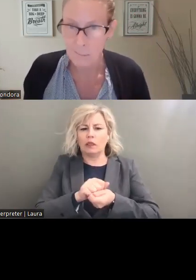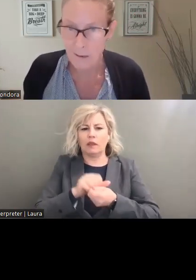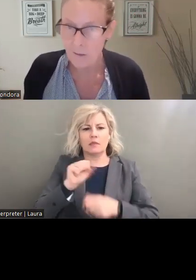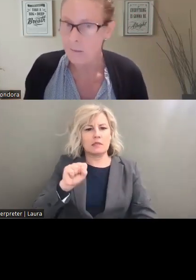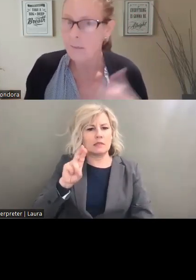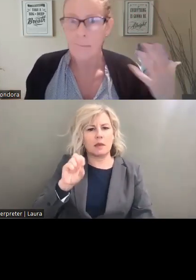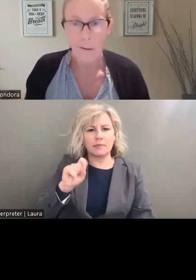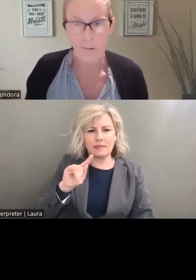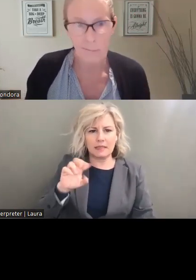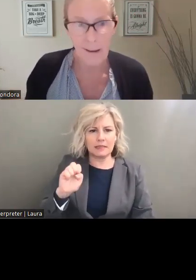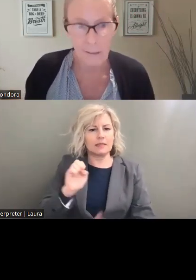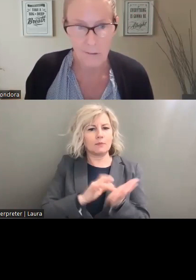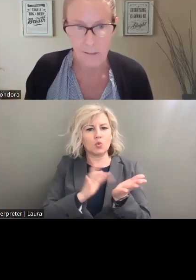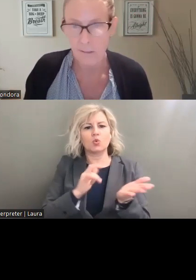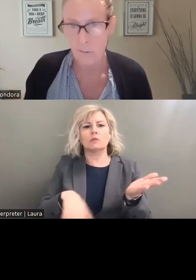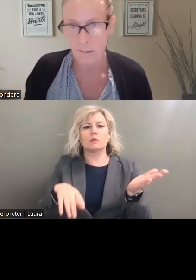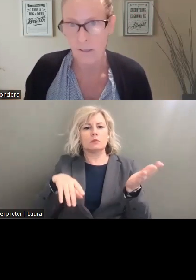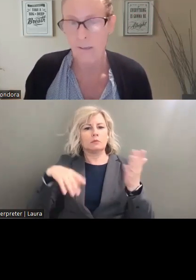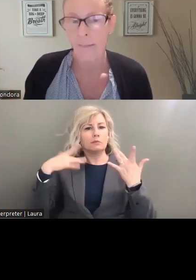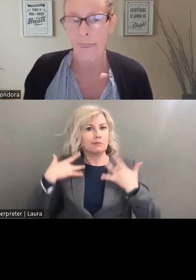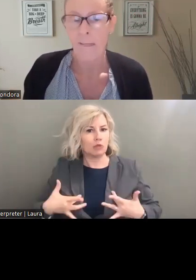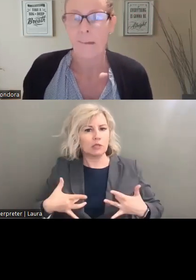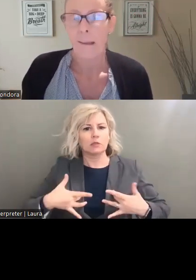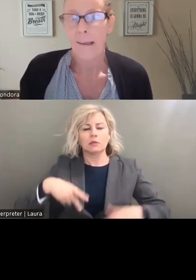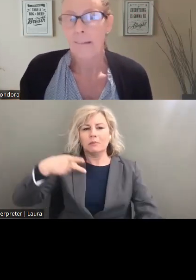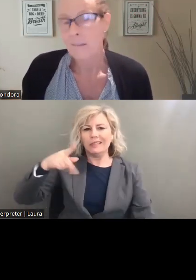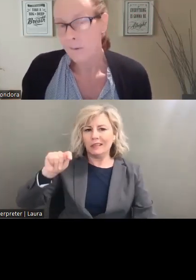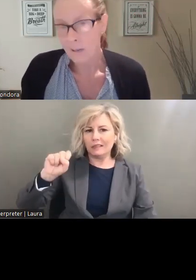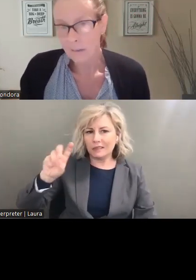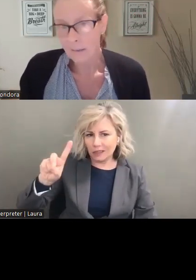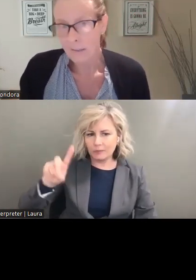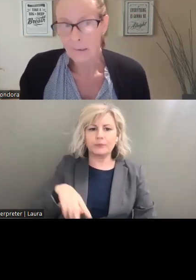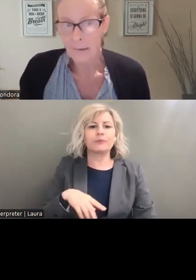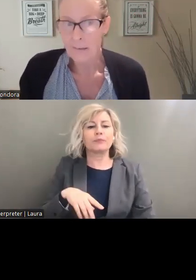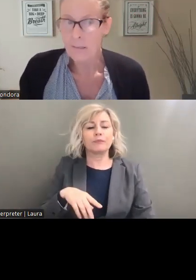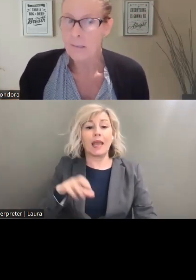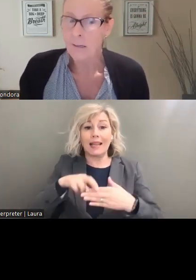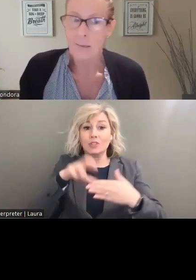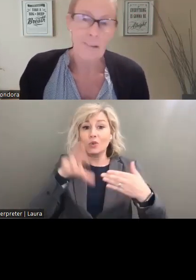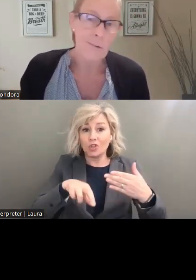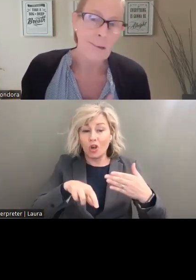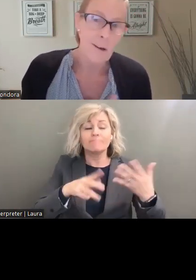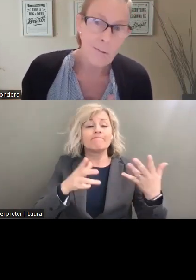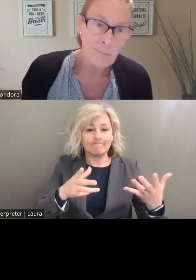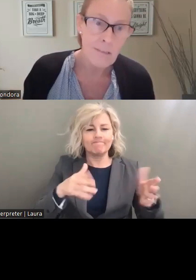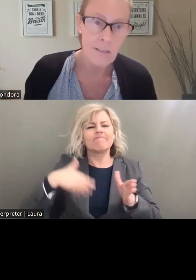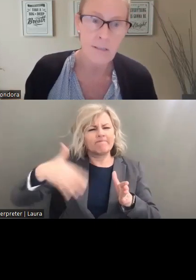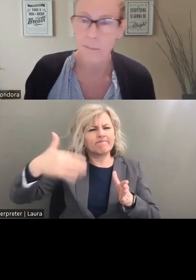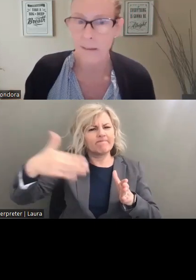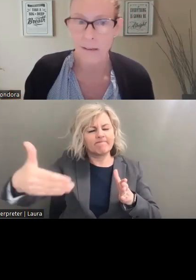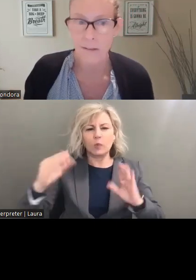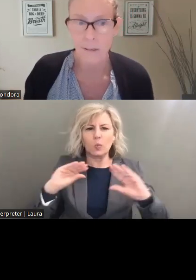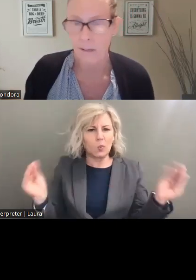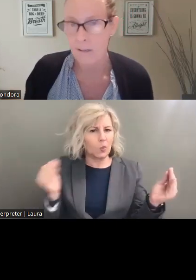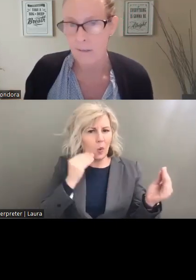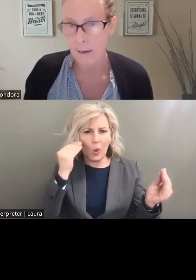major depression, post-traumatic stress disorder, and as a result experienced intermittent homelessness through